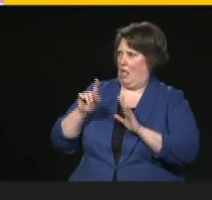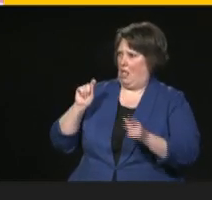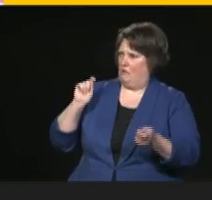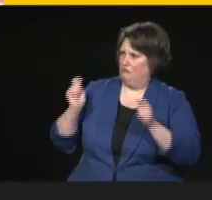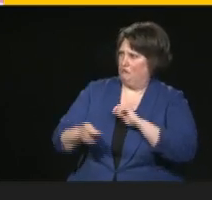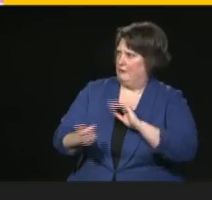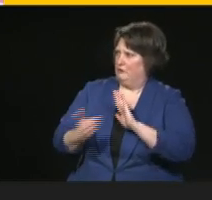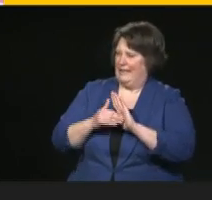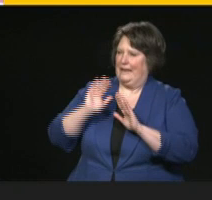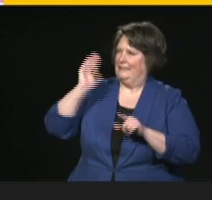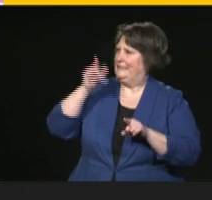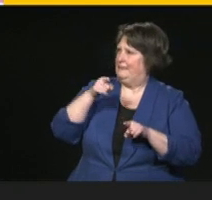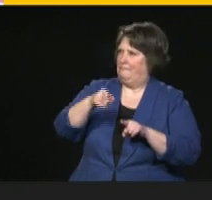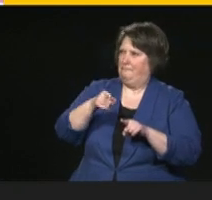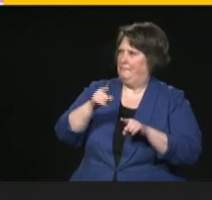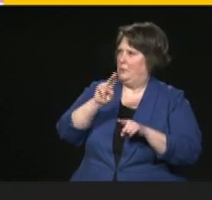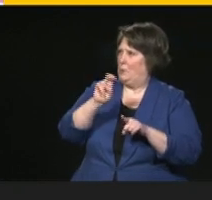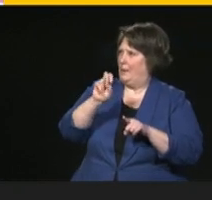deport those people?